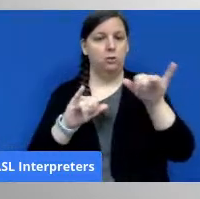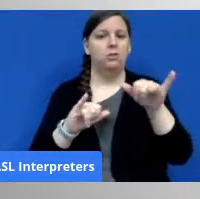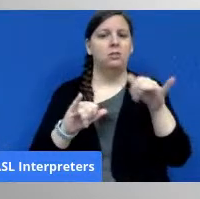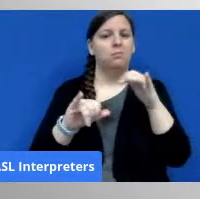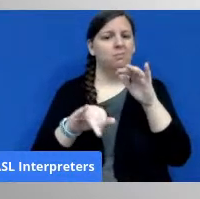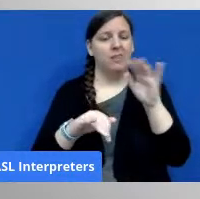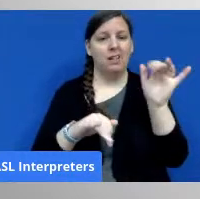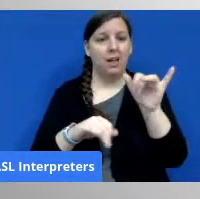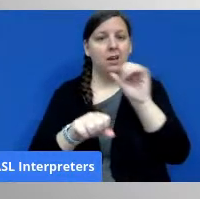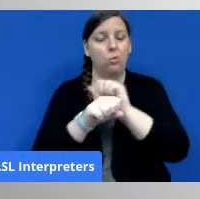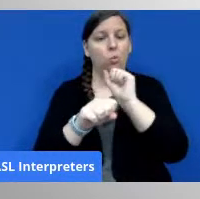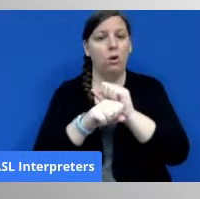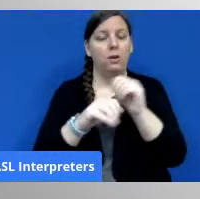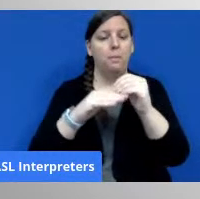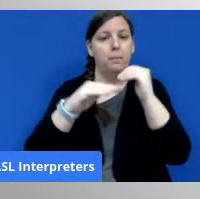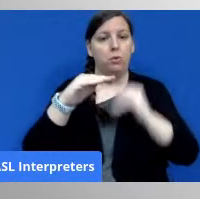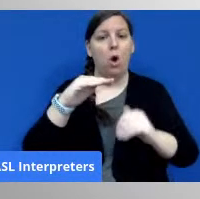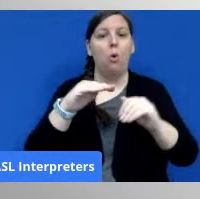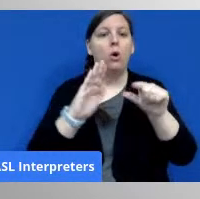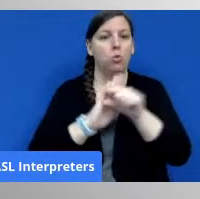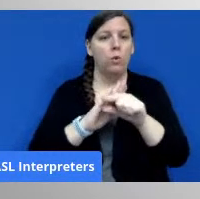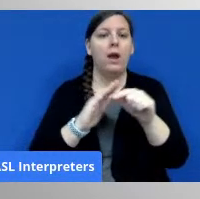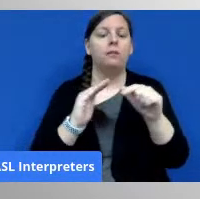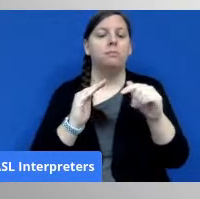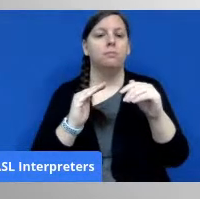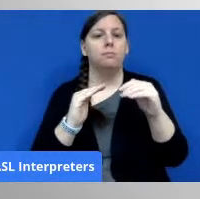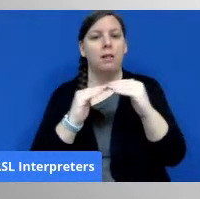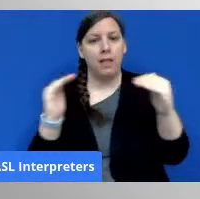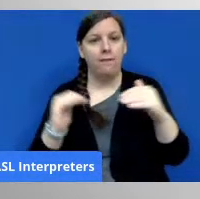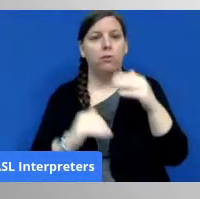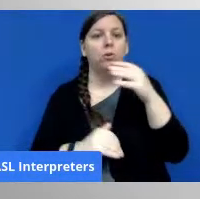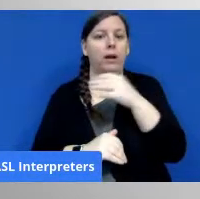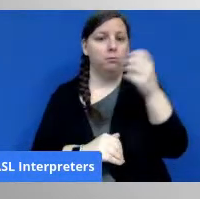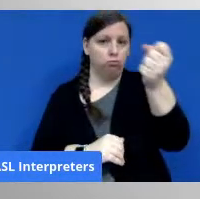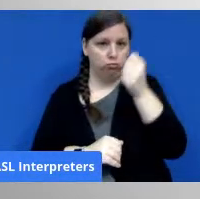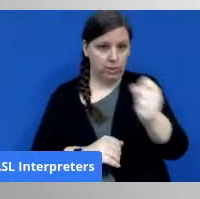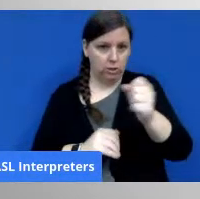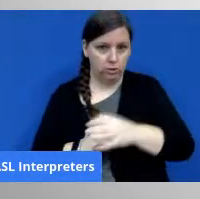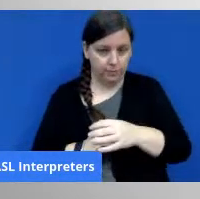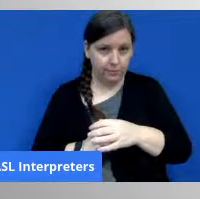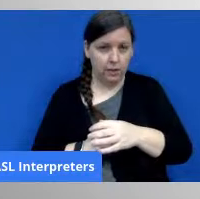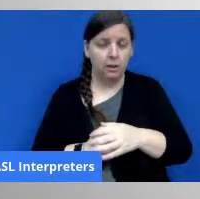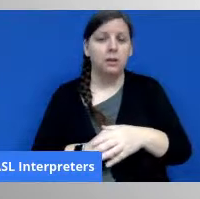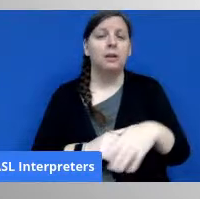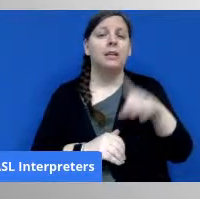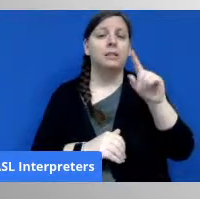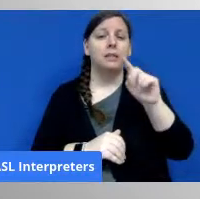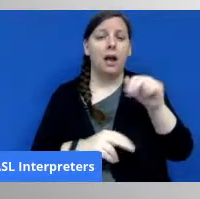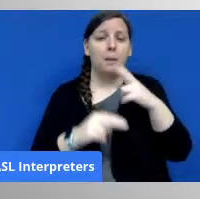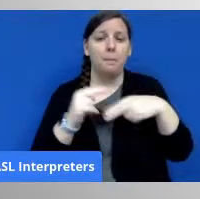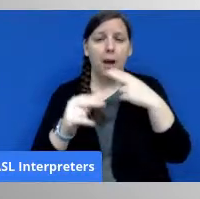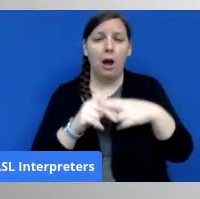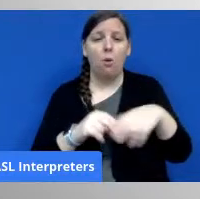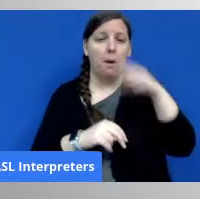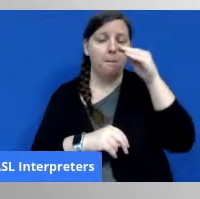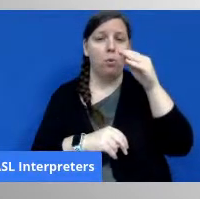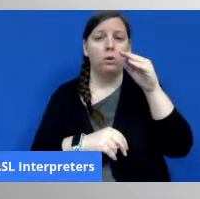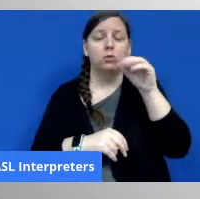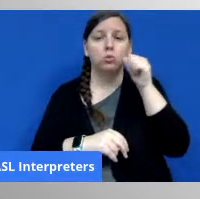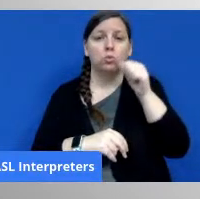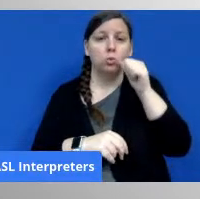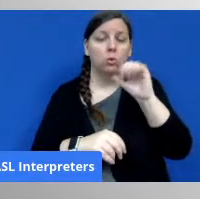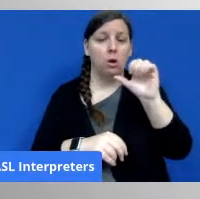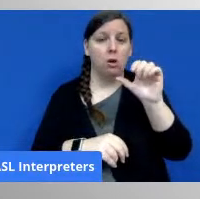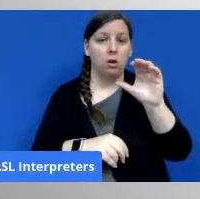next slide. Some data from the 21st Century Grant at the Boys and Girls Club from the